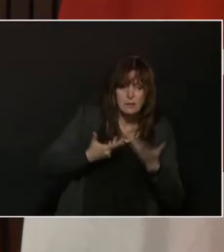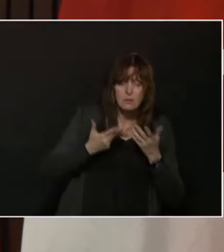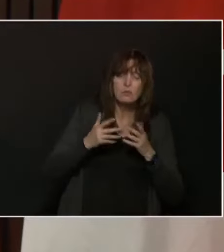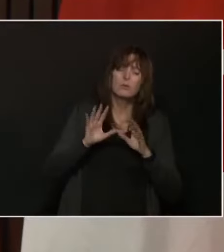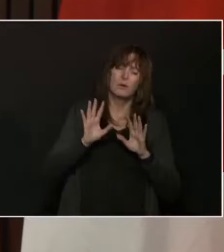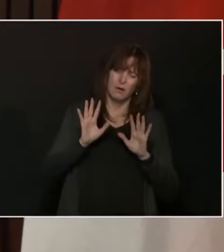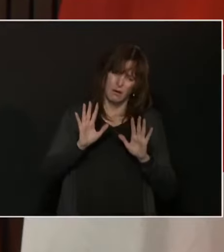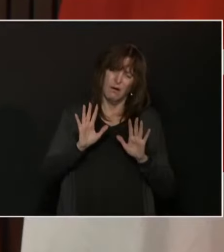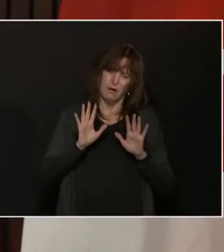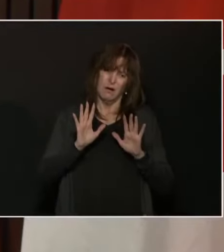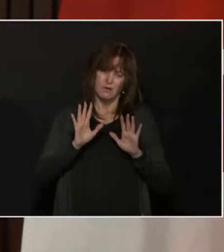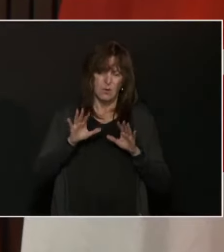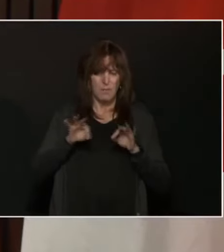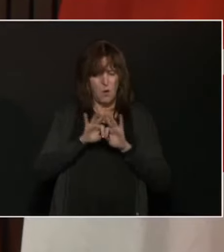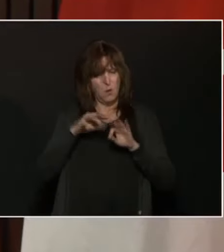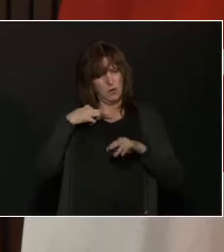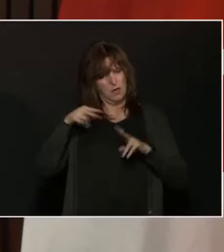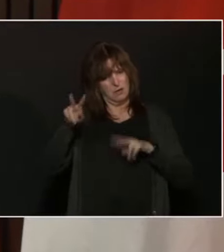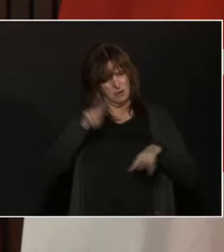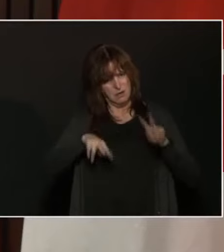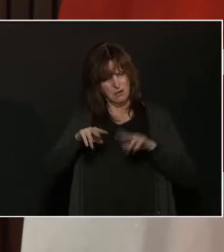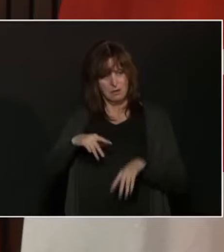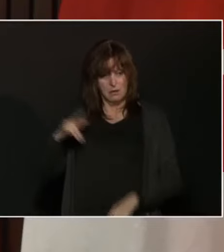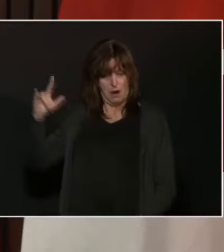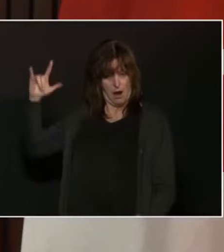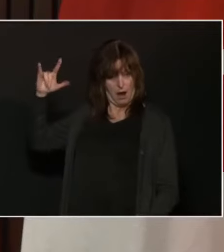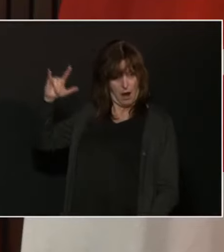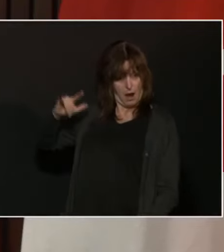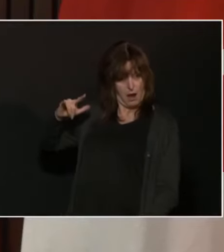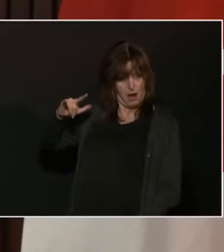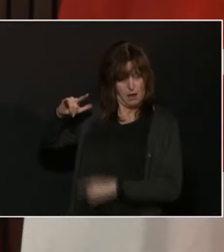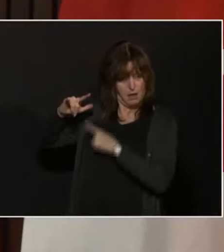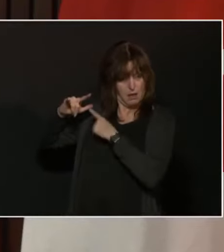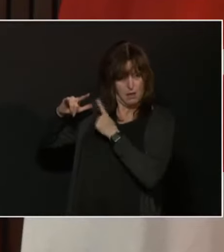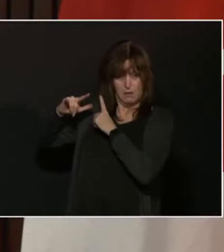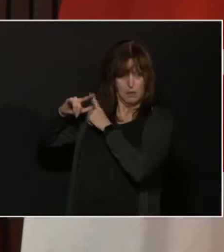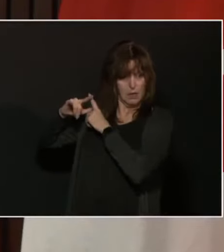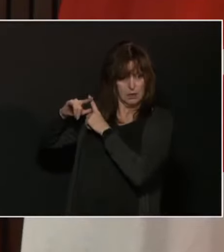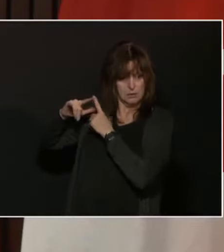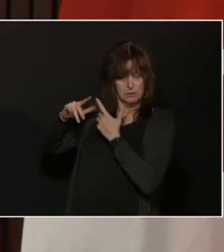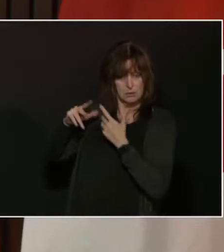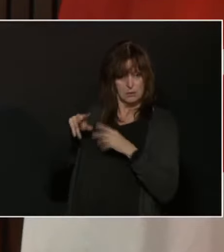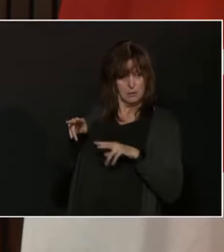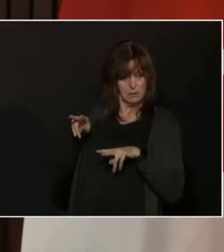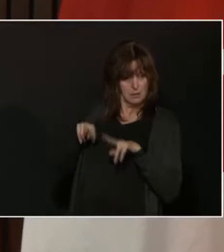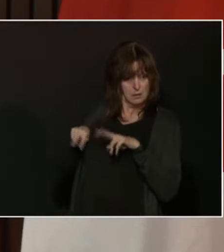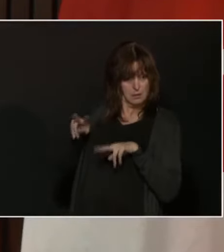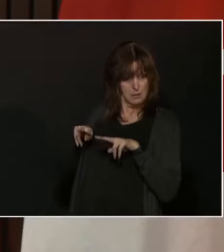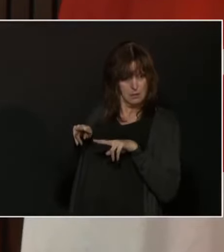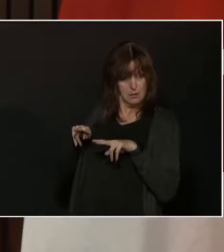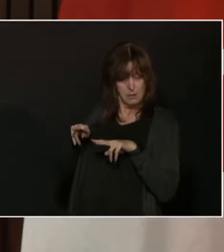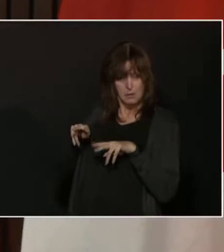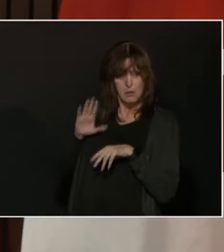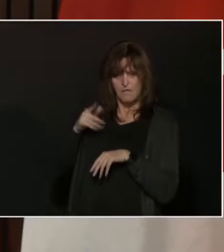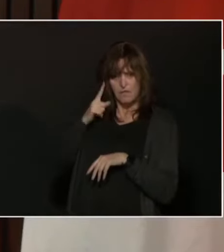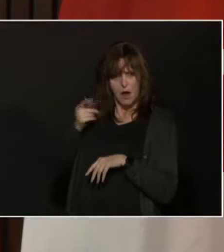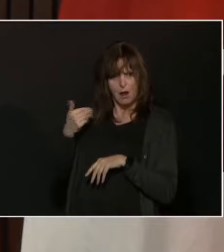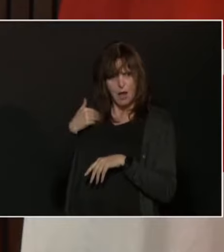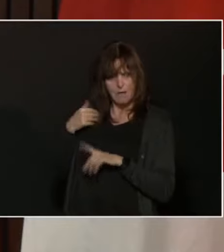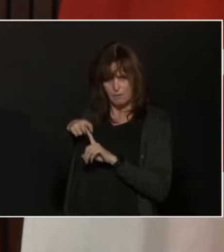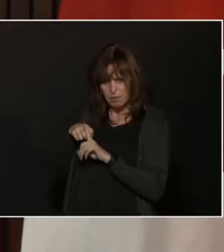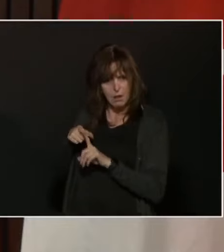but also looking for it in places where we would not expect to find it. that's actually going to allow us to stay on top of